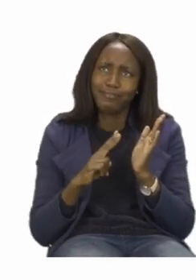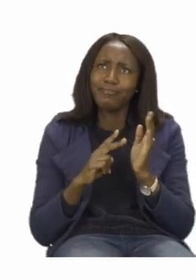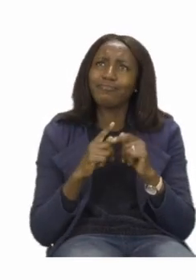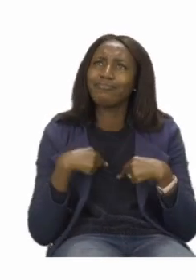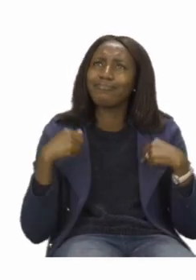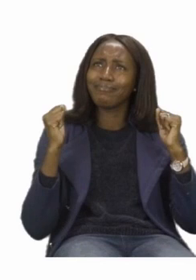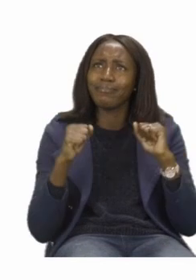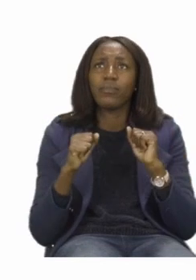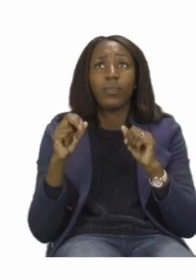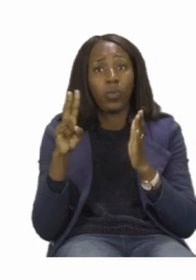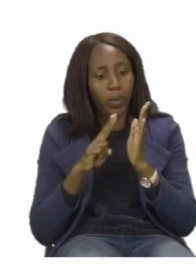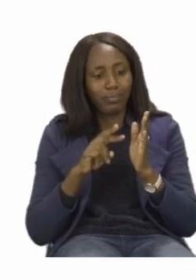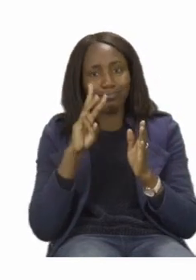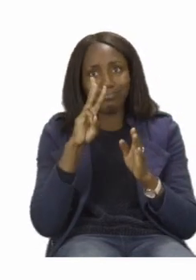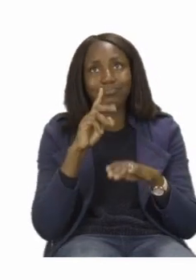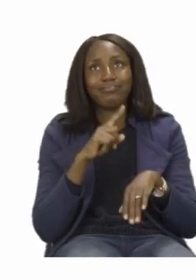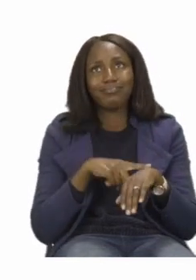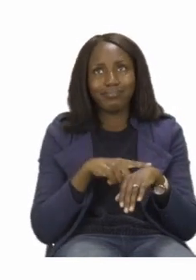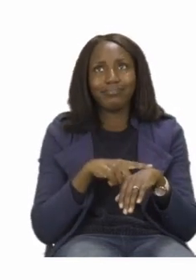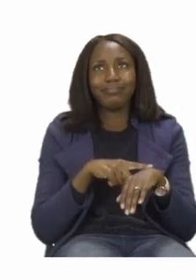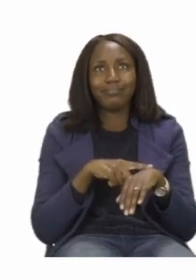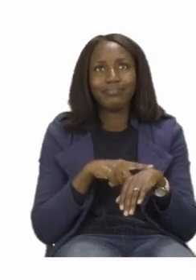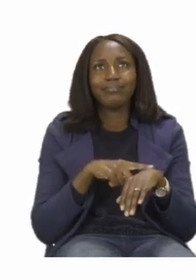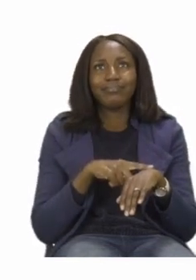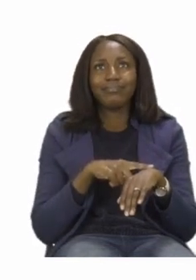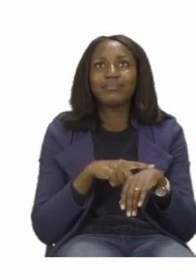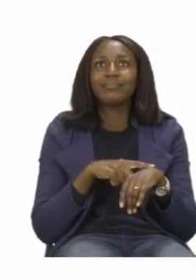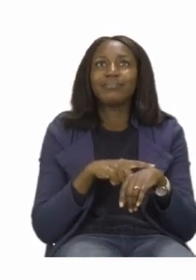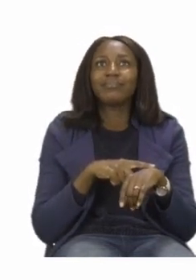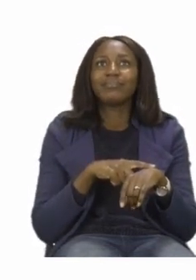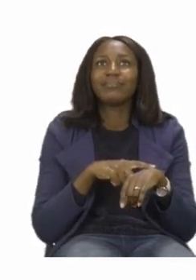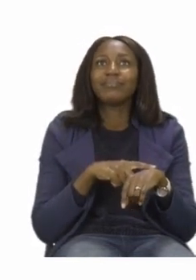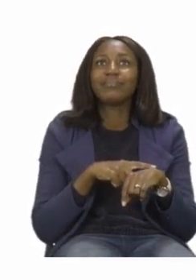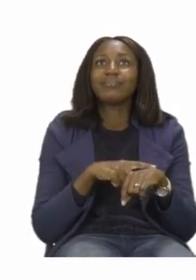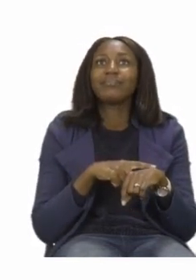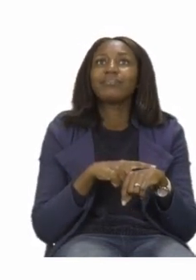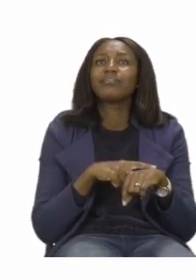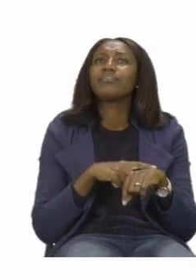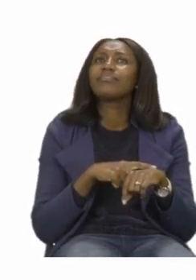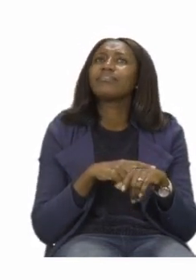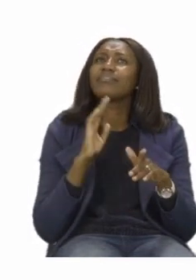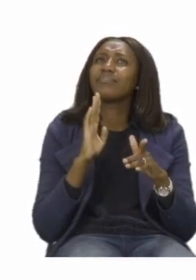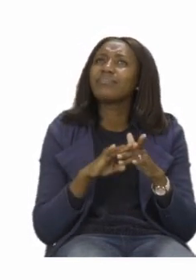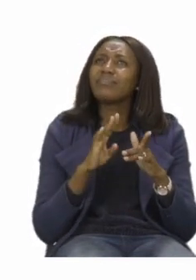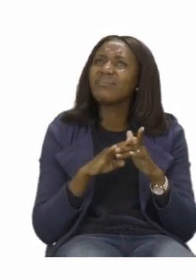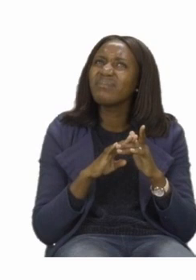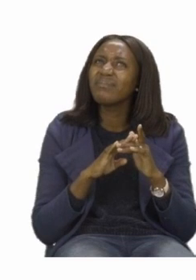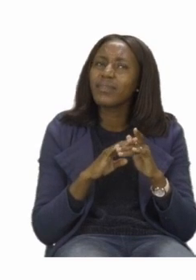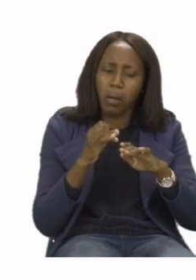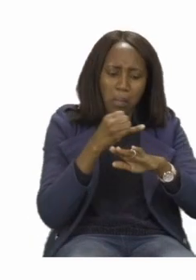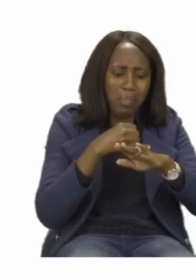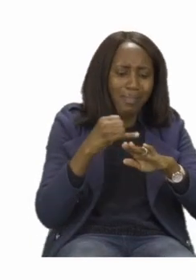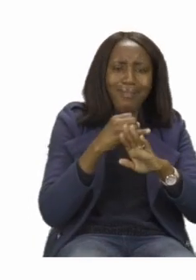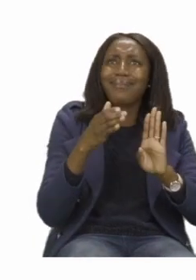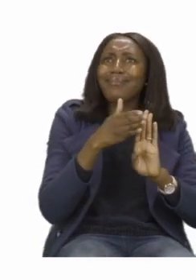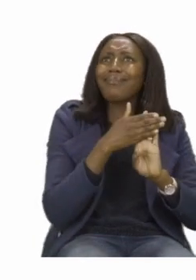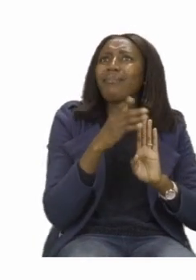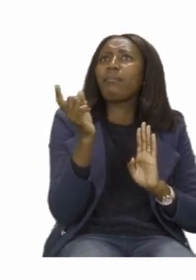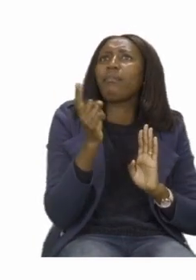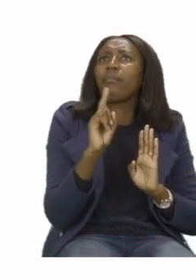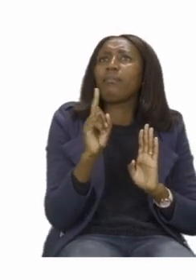to read them 3 times. Today, it is all about what is a safe